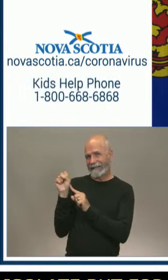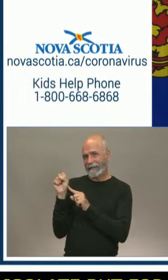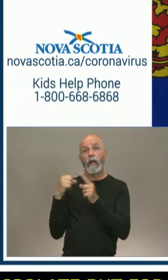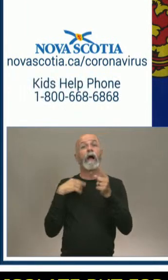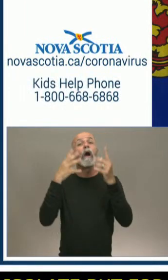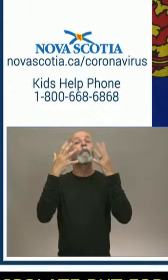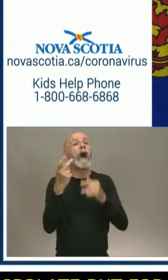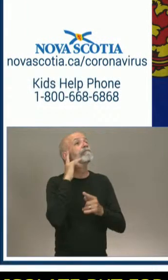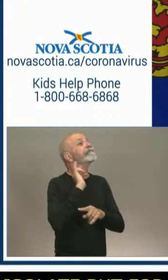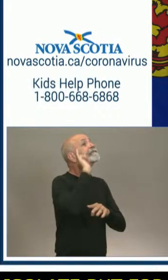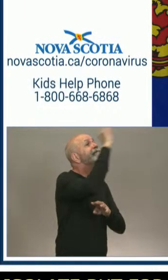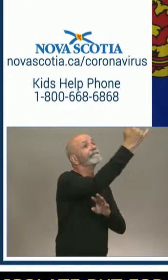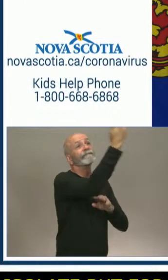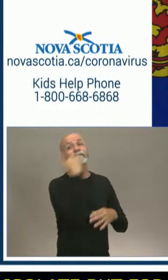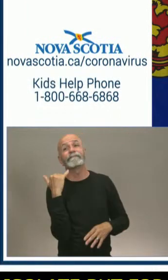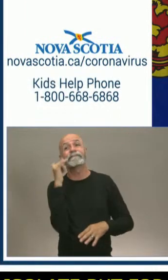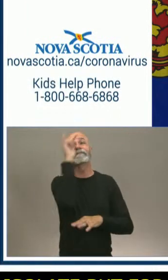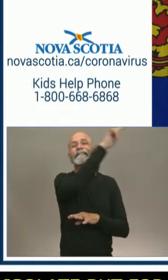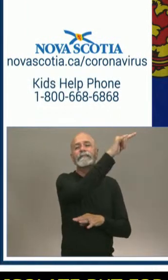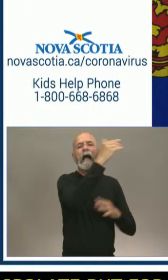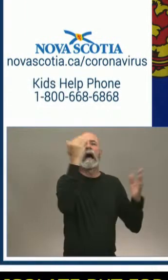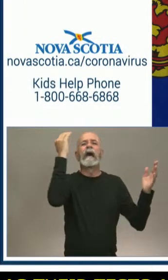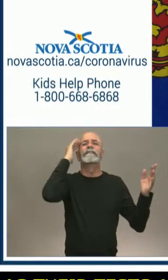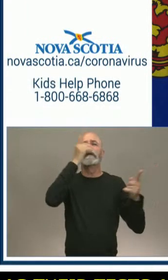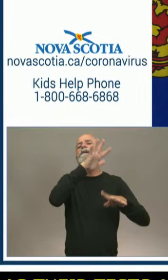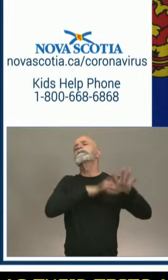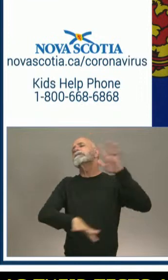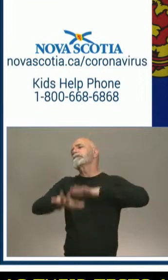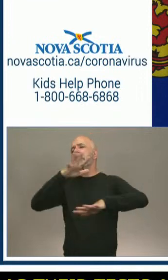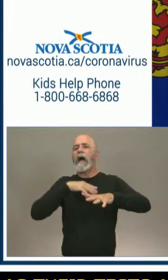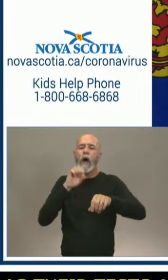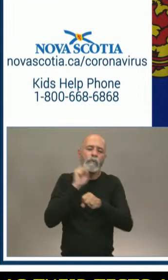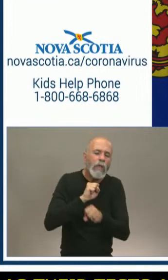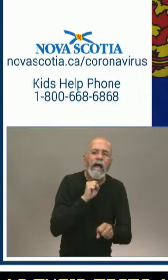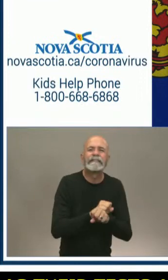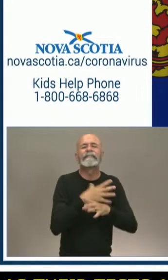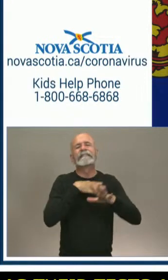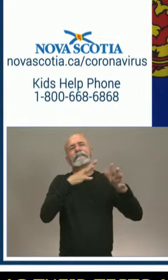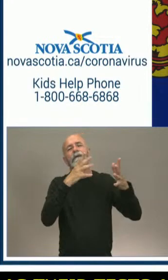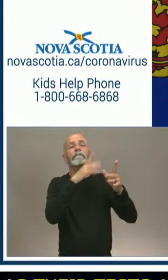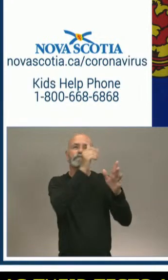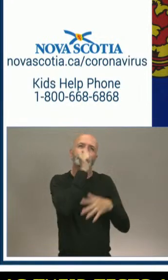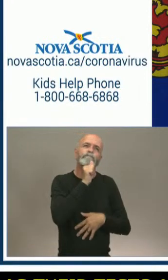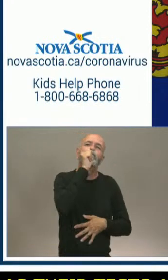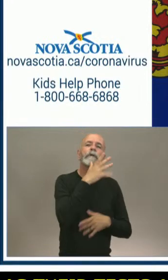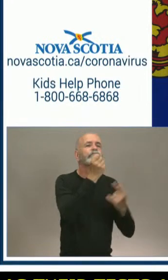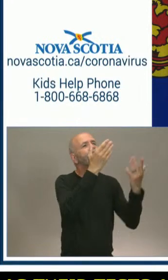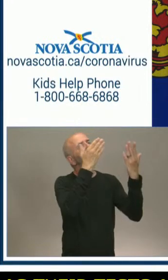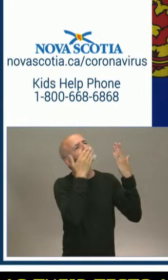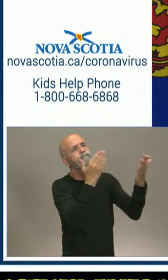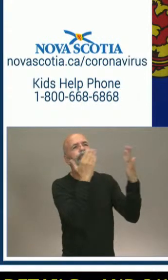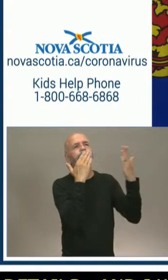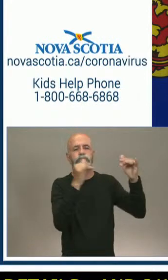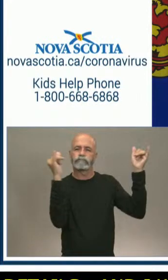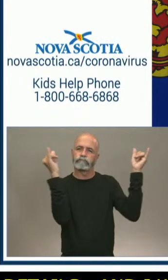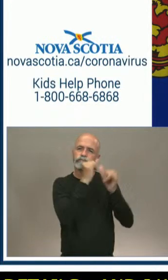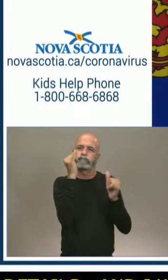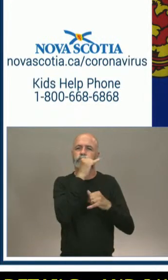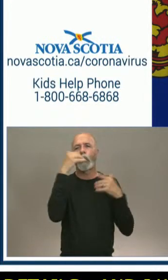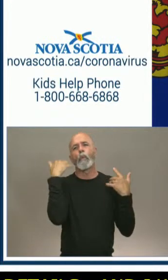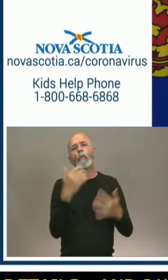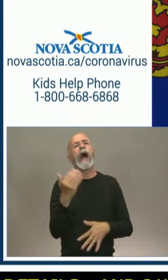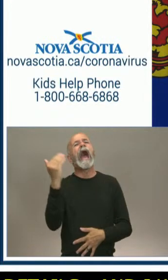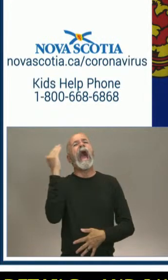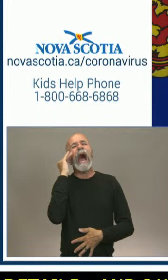to accommodate them. I know they do a lot of difficult work, and I know it's challenging to be away from your families, and I know I could just imagine